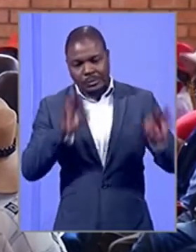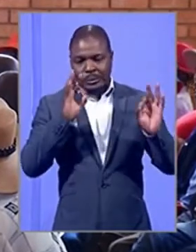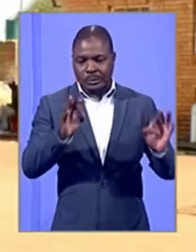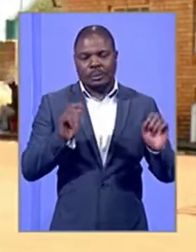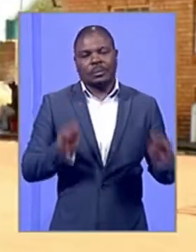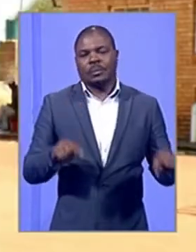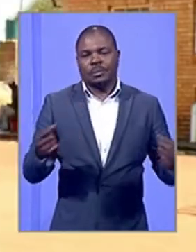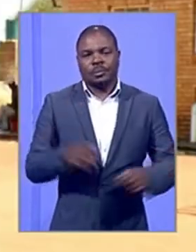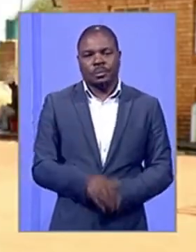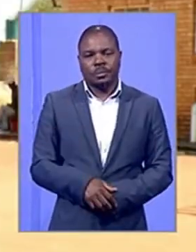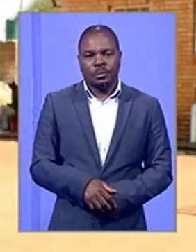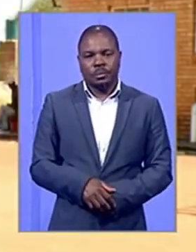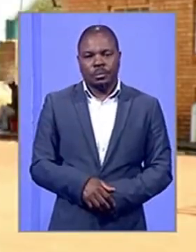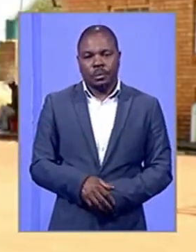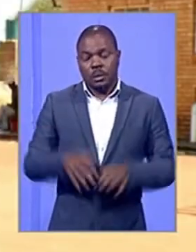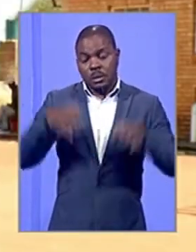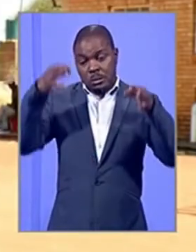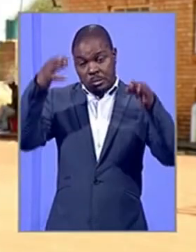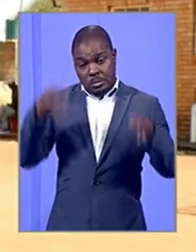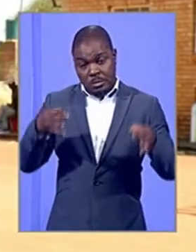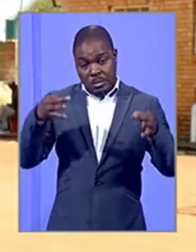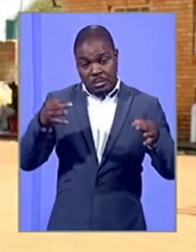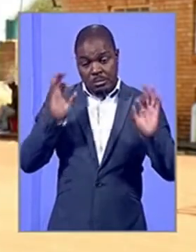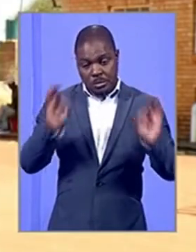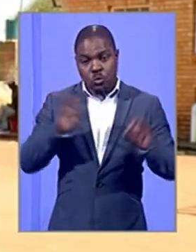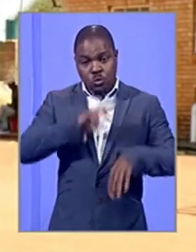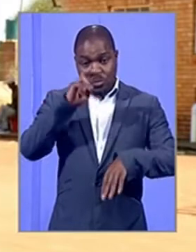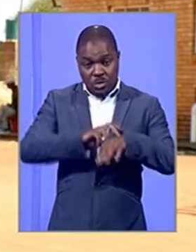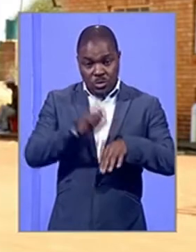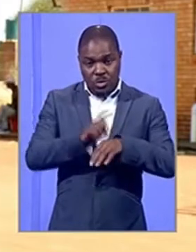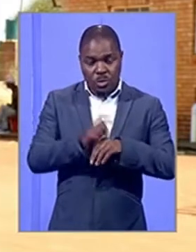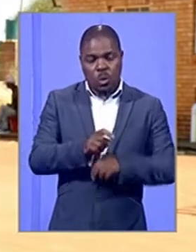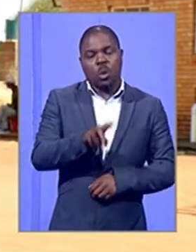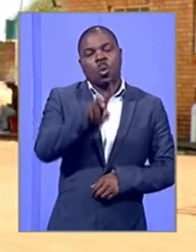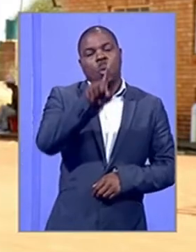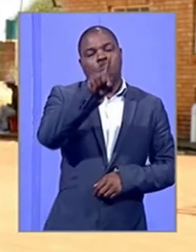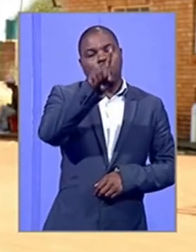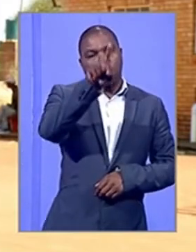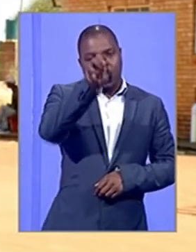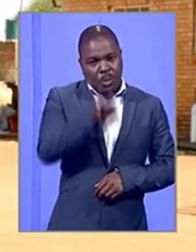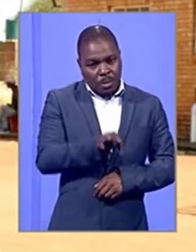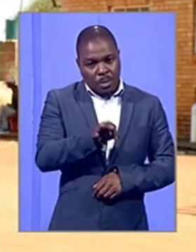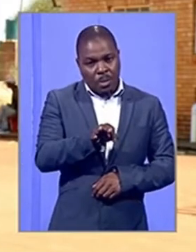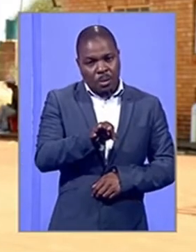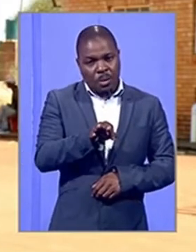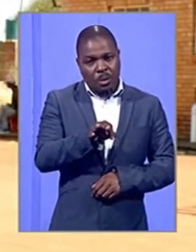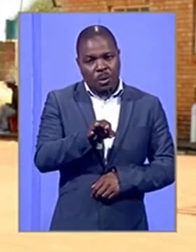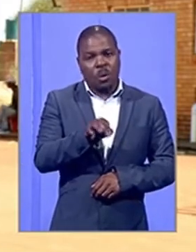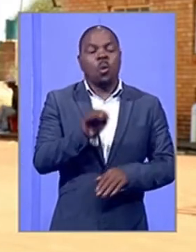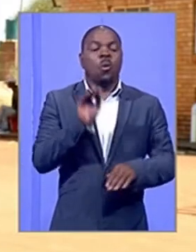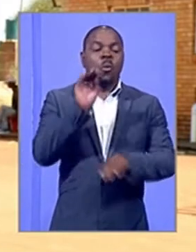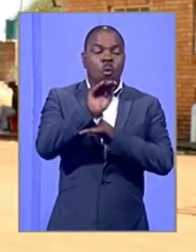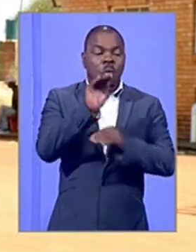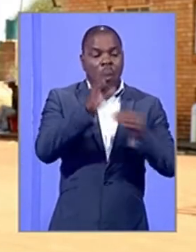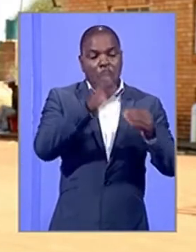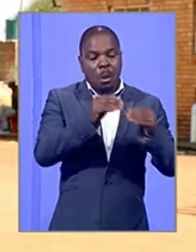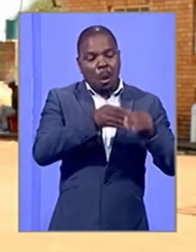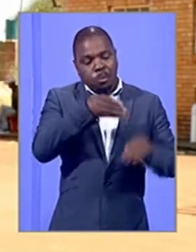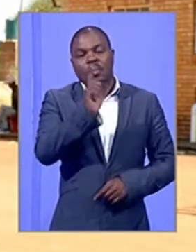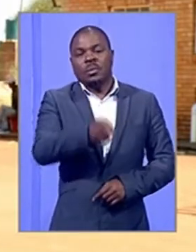tlamago. Diphetho tšeo di tšeang o swantše go ba wena le more than a third ya batho ba leng di-members